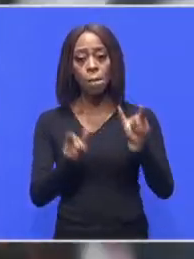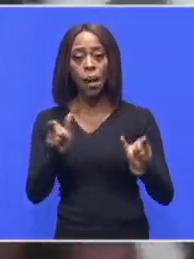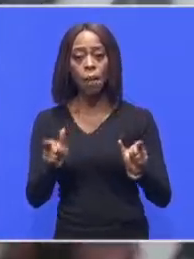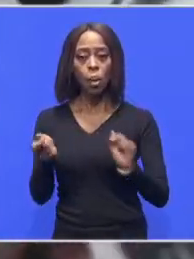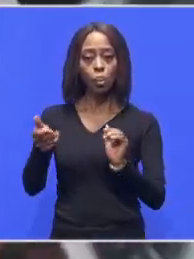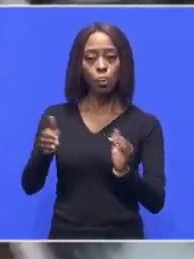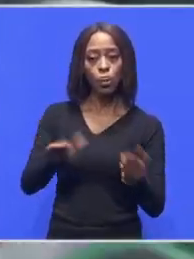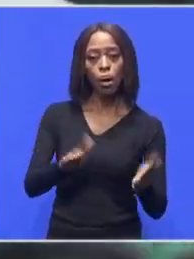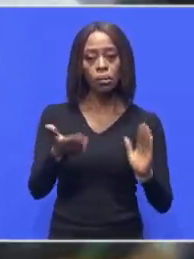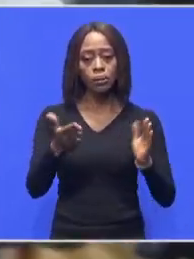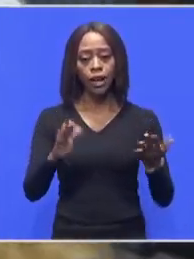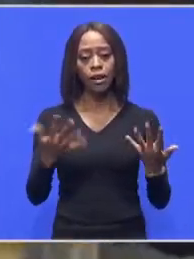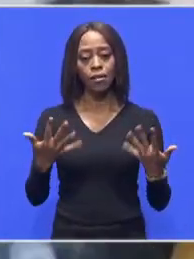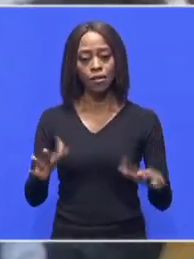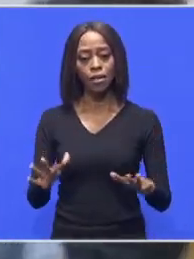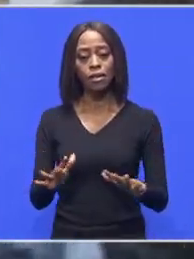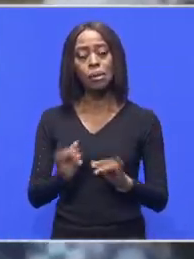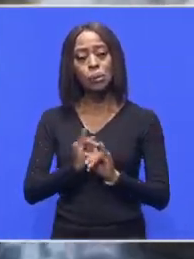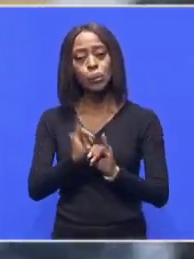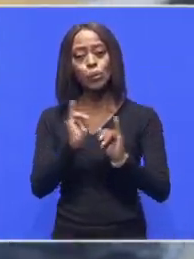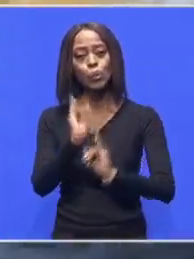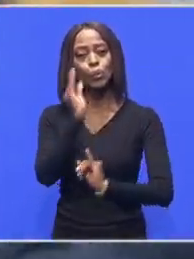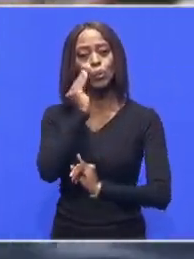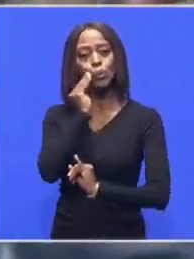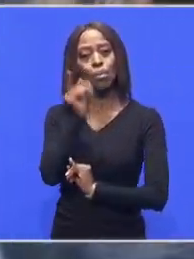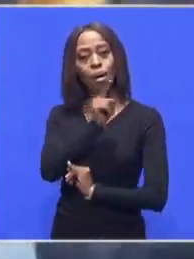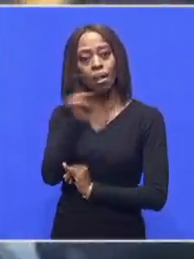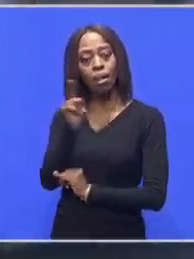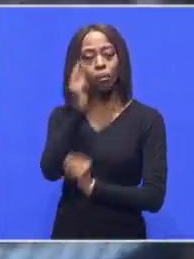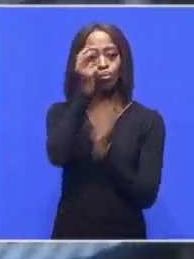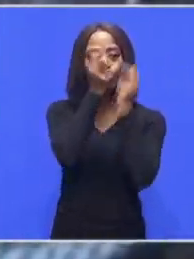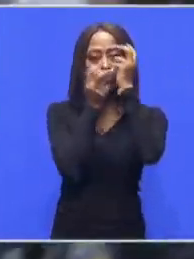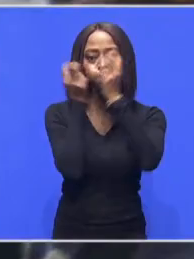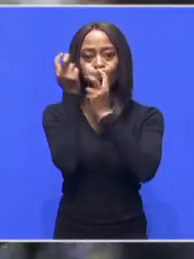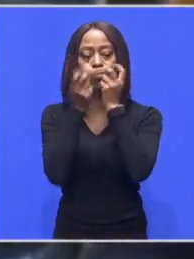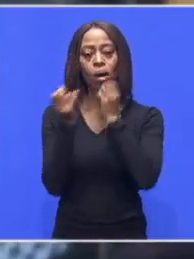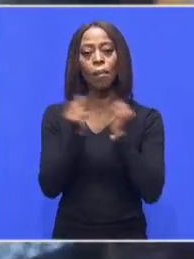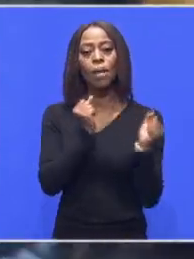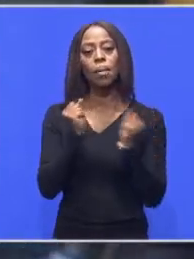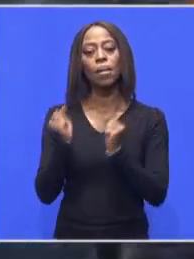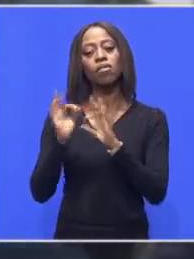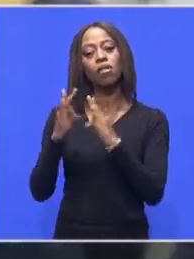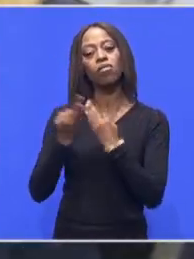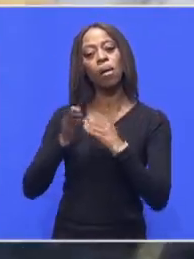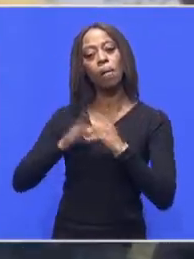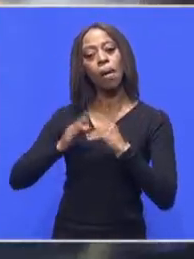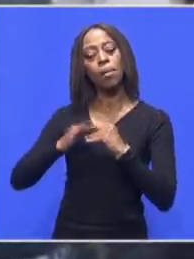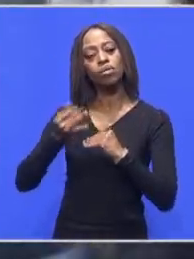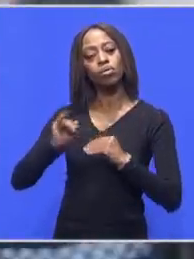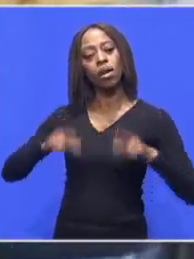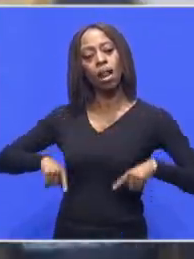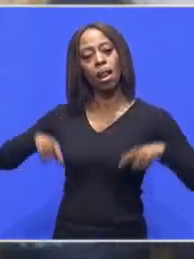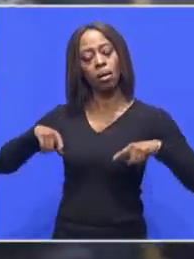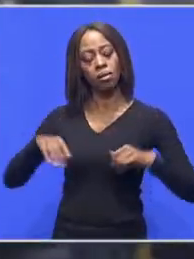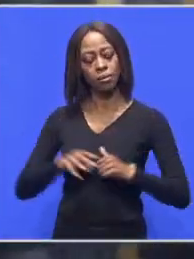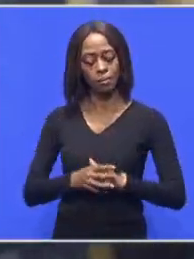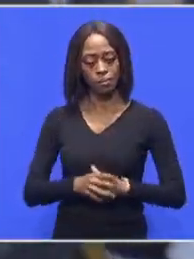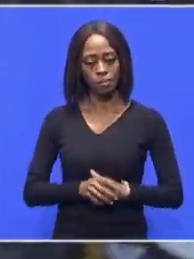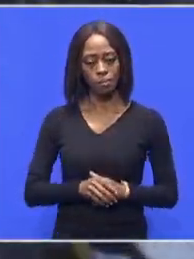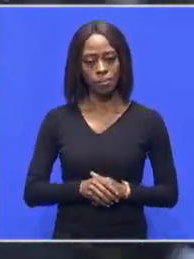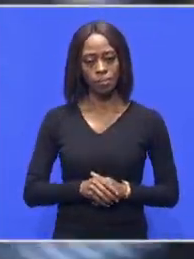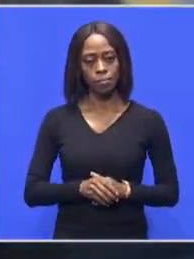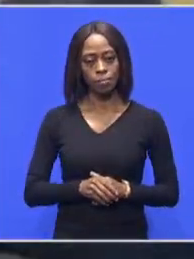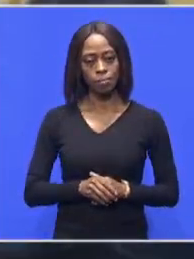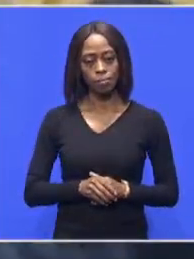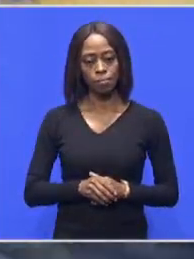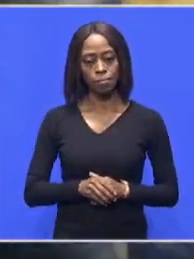and it's a harrowing experience for those who are still searching, hoping to find their loved ones alive in the rubble. Immediately